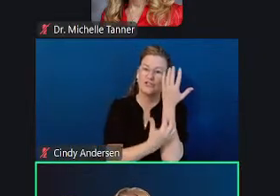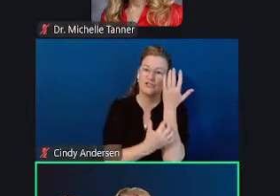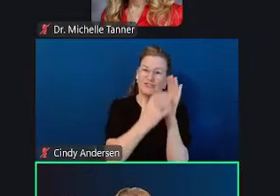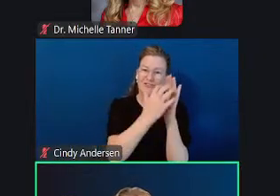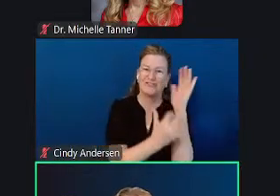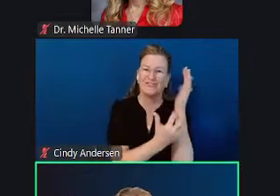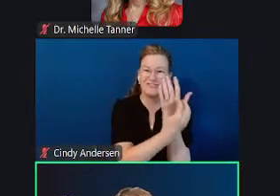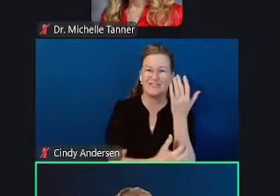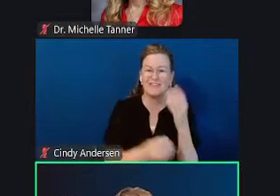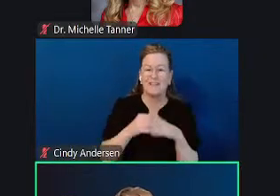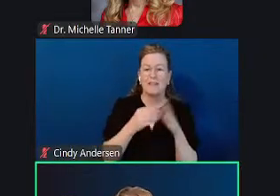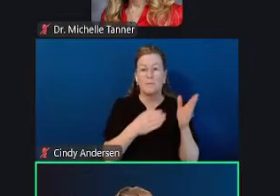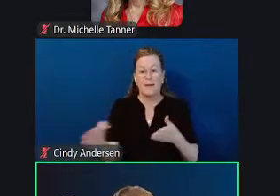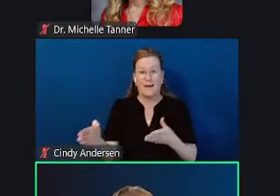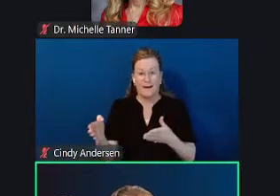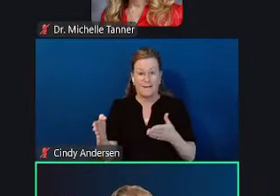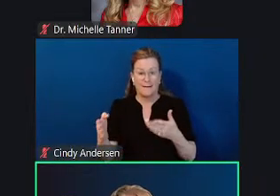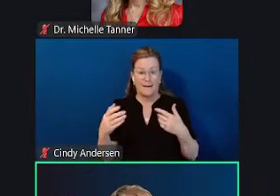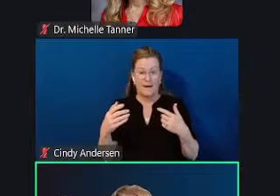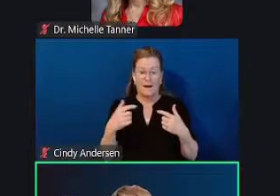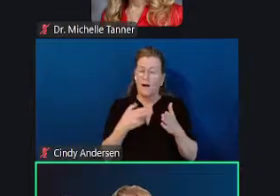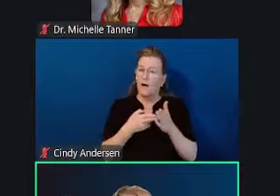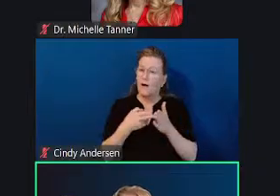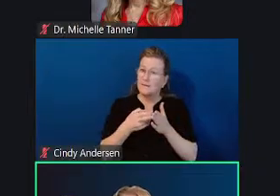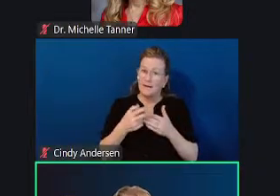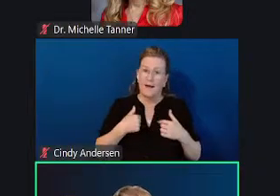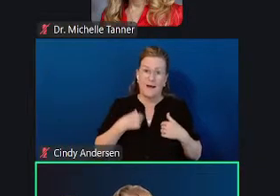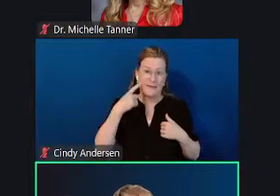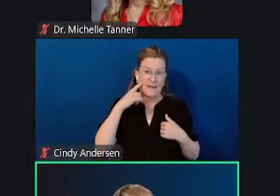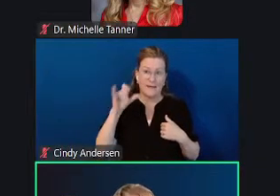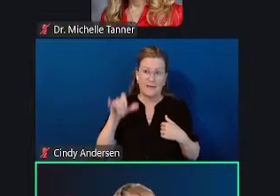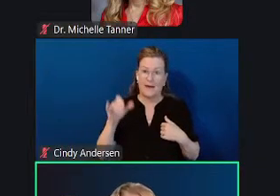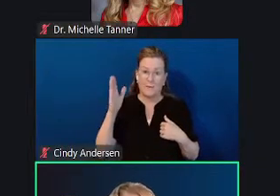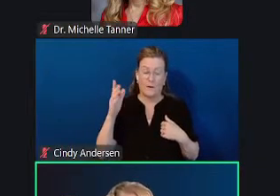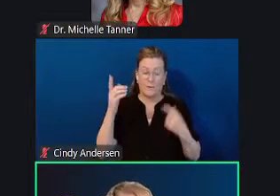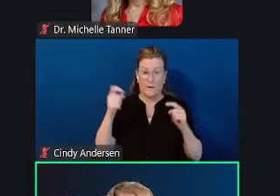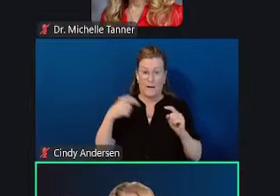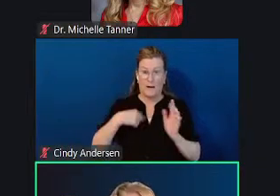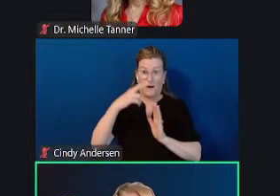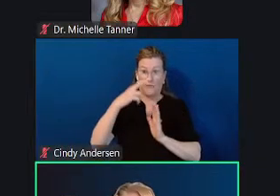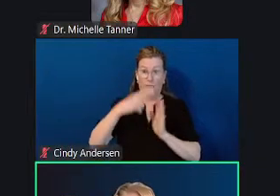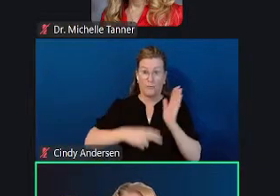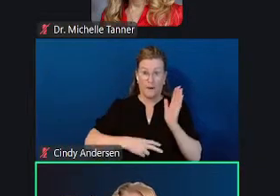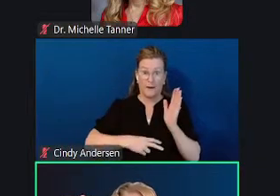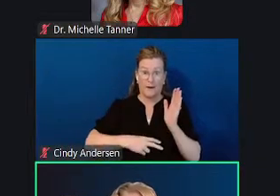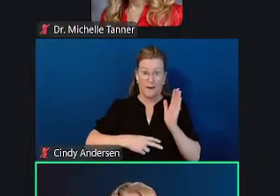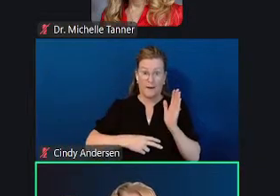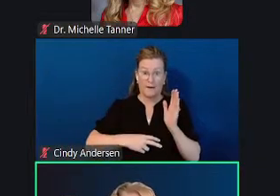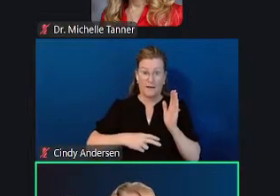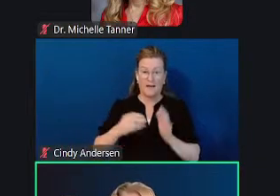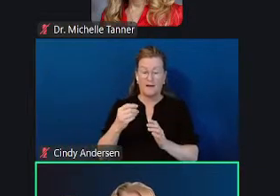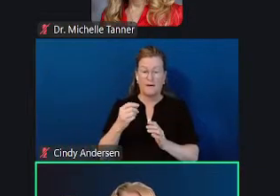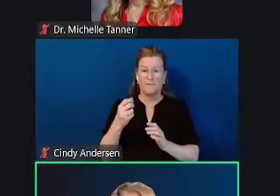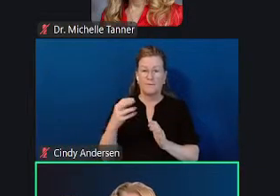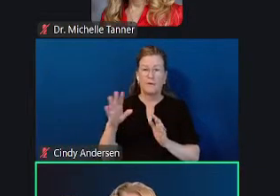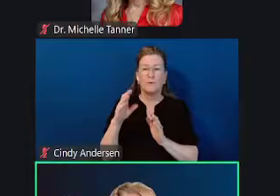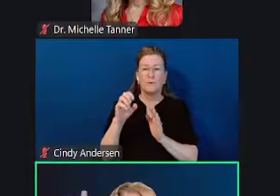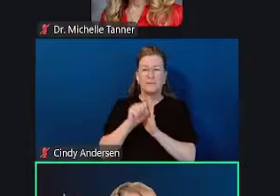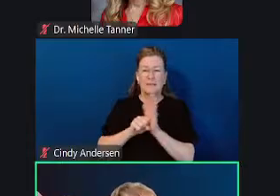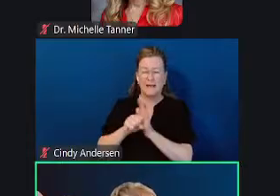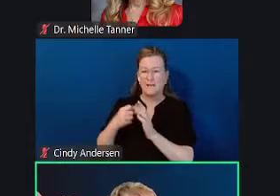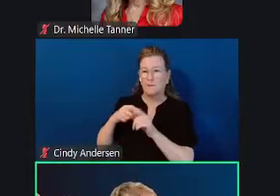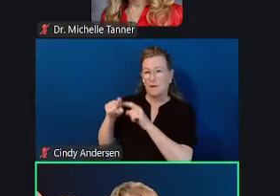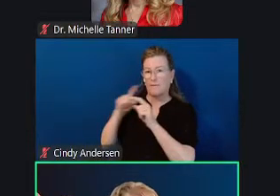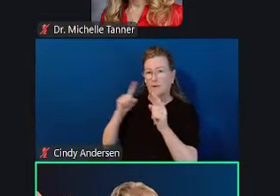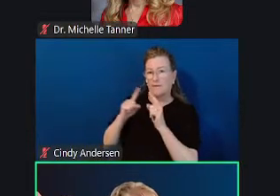in the plan. And I honestly think it will, when I read the few states that we called to interview,